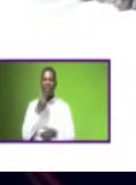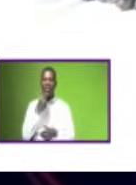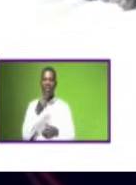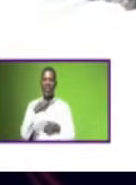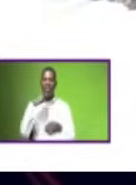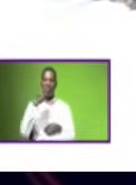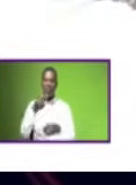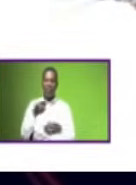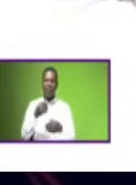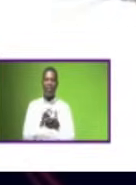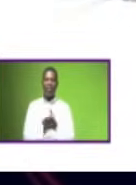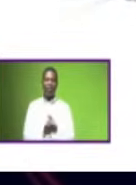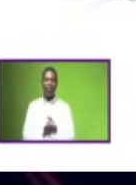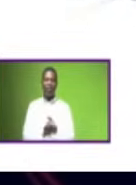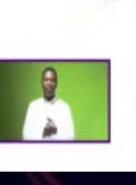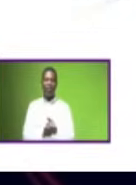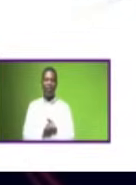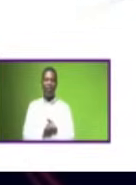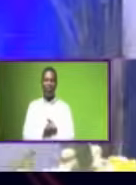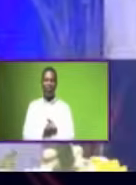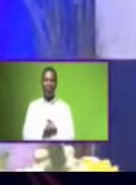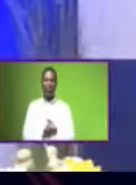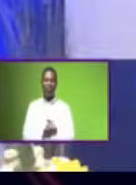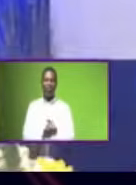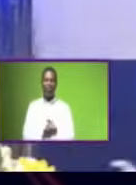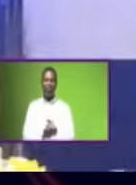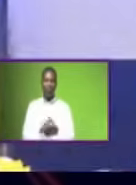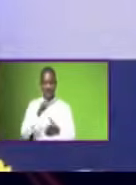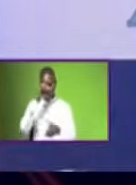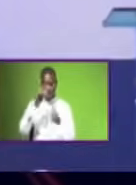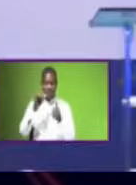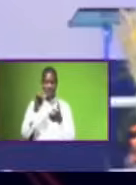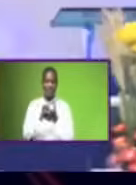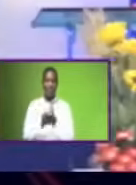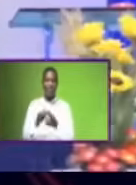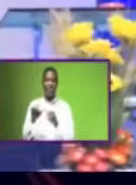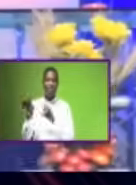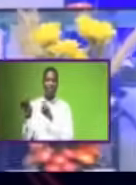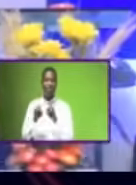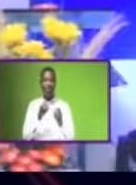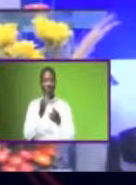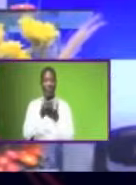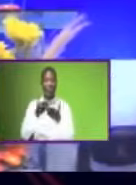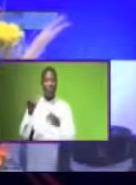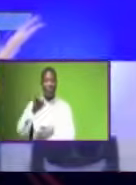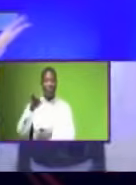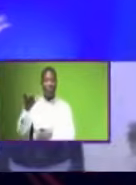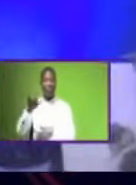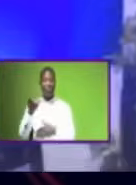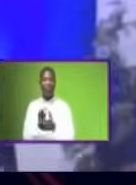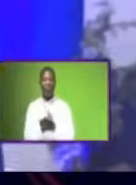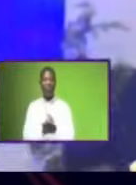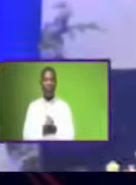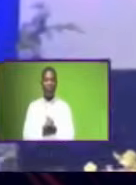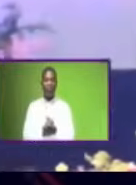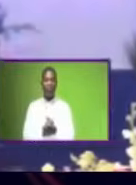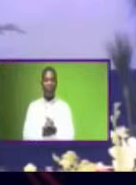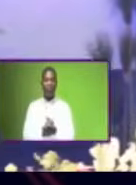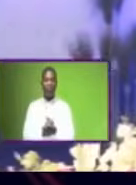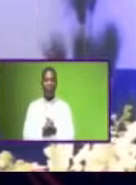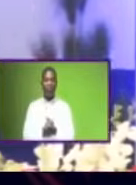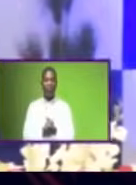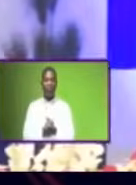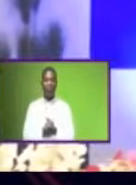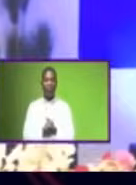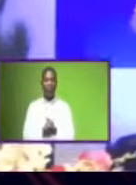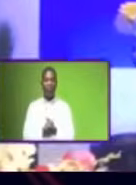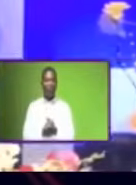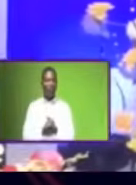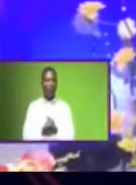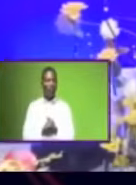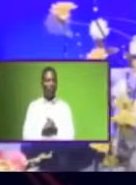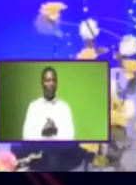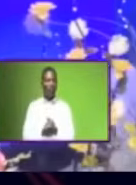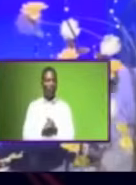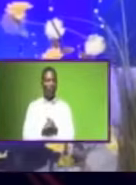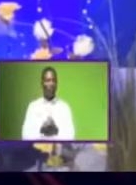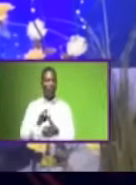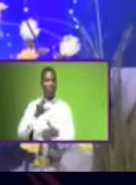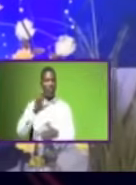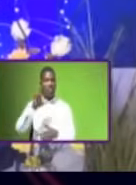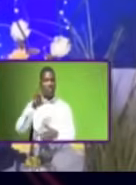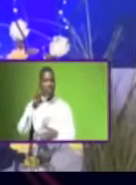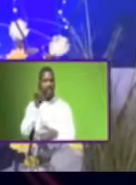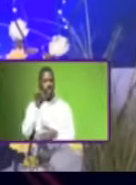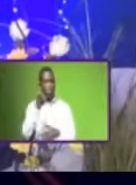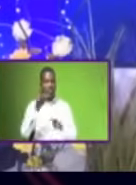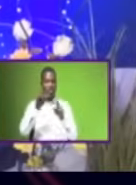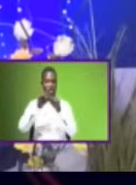said that. And to one so sweet. And so because of that they are doing say. Dear one toss me and sir. But